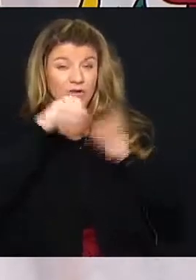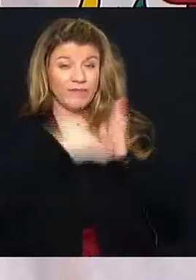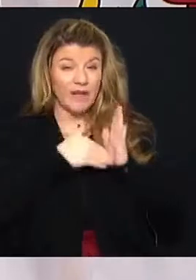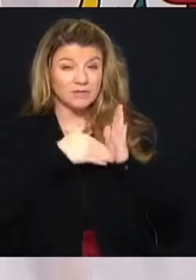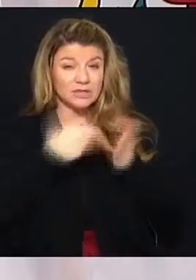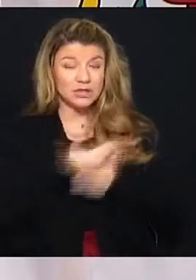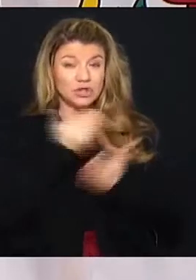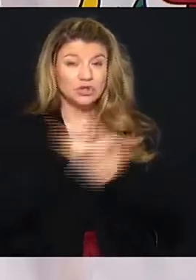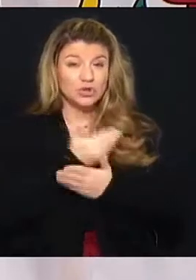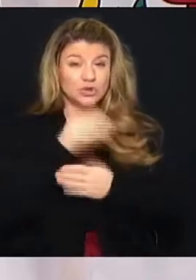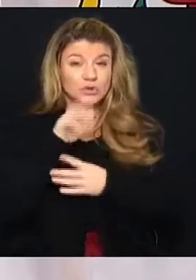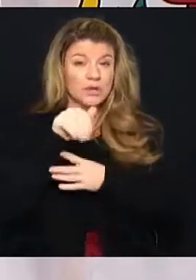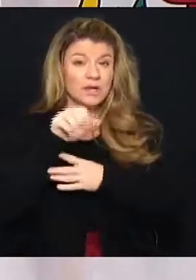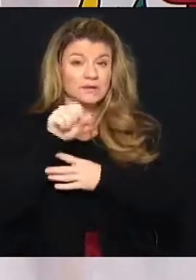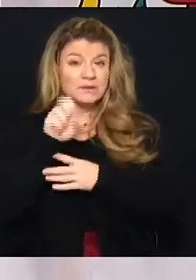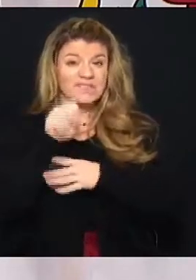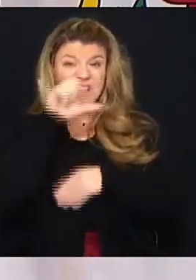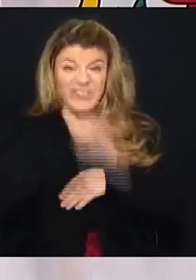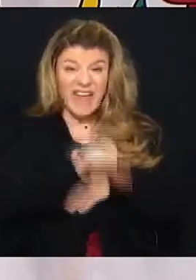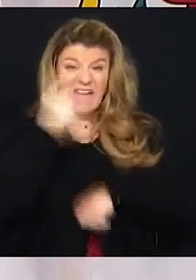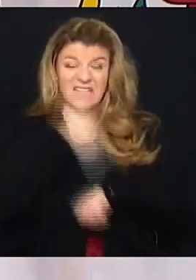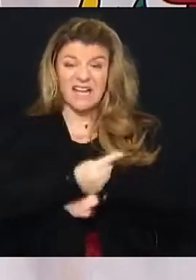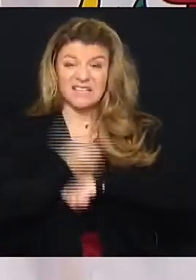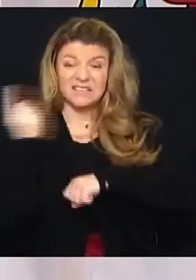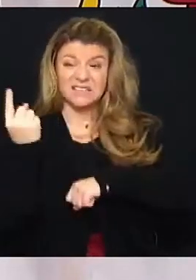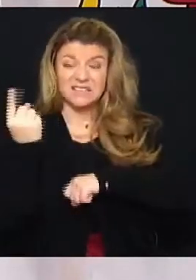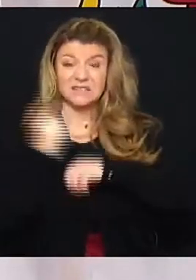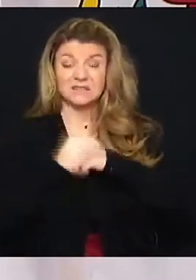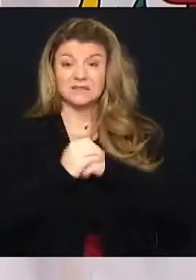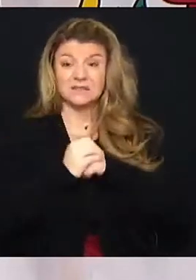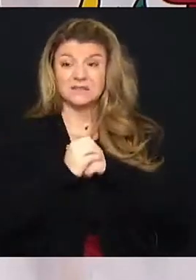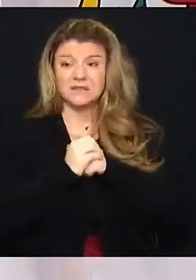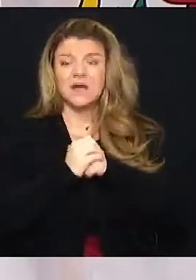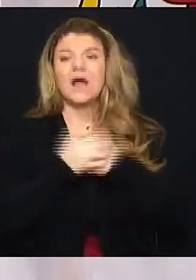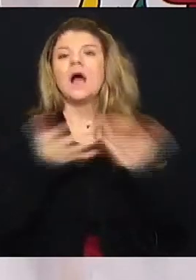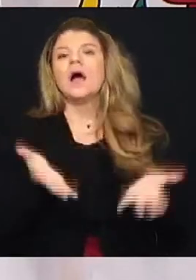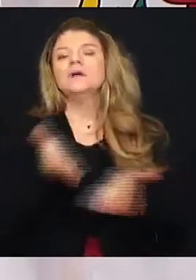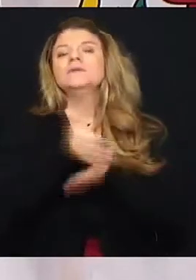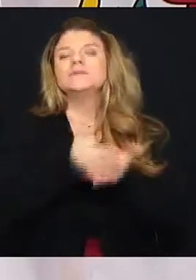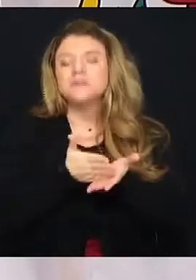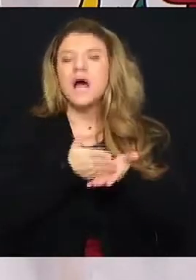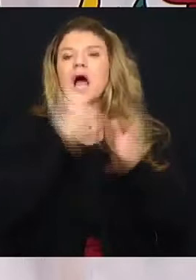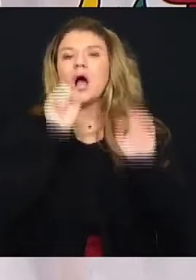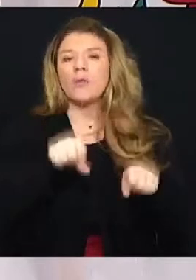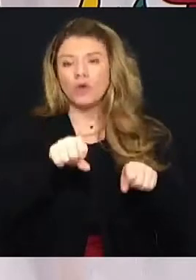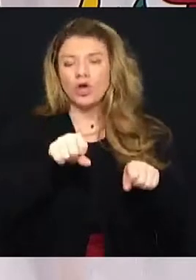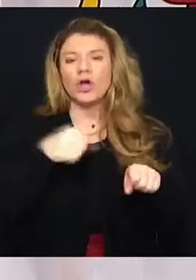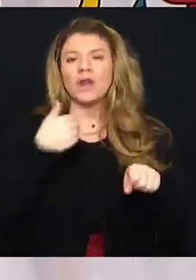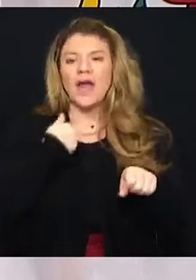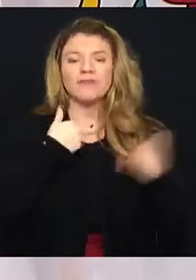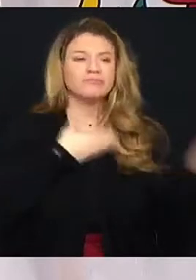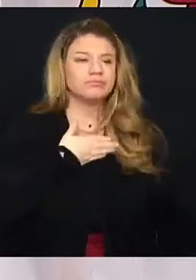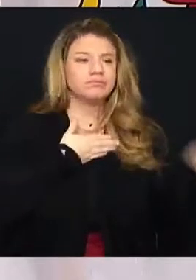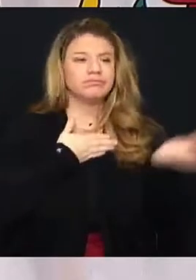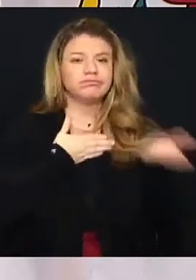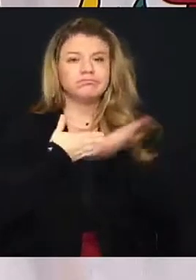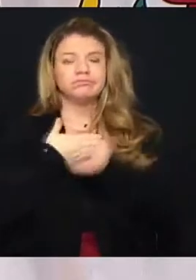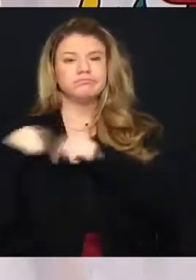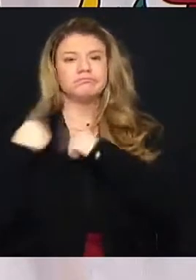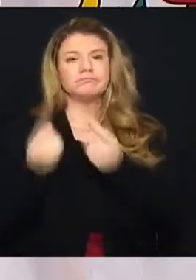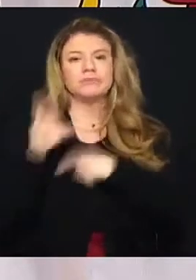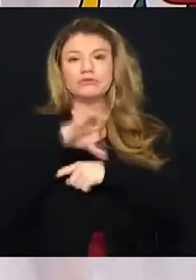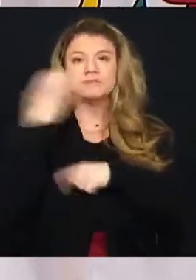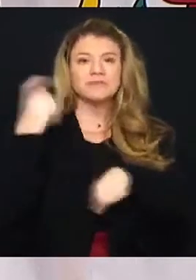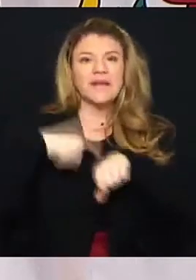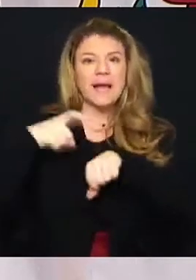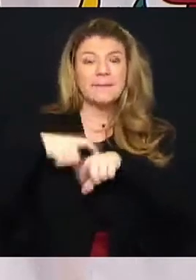500,000 new cases that day. Now, some of them could be carryover from over Christmas. But